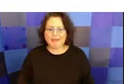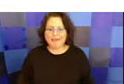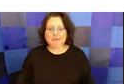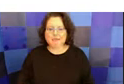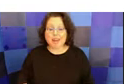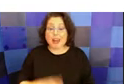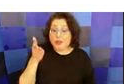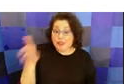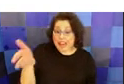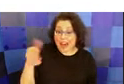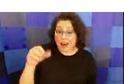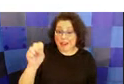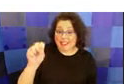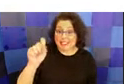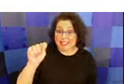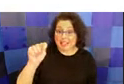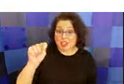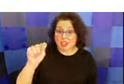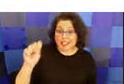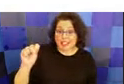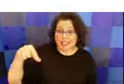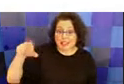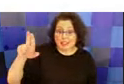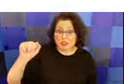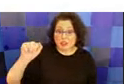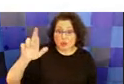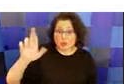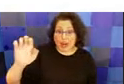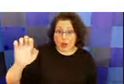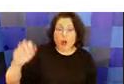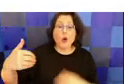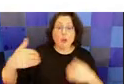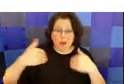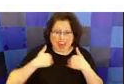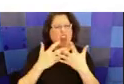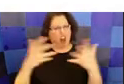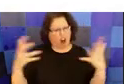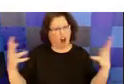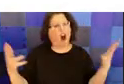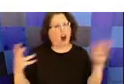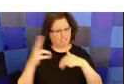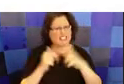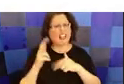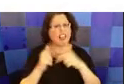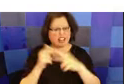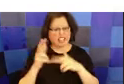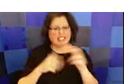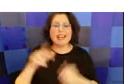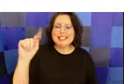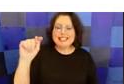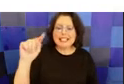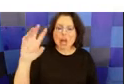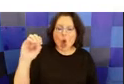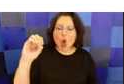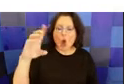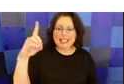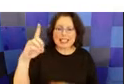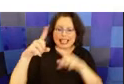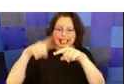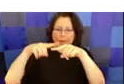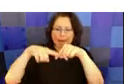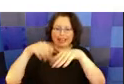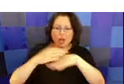Station Square, we have a lot of facilities, as I mentioned. The, you know, TOD sort of hinges on there